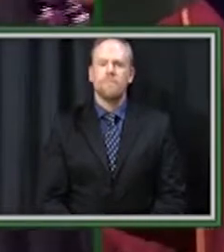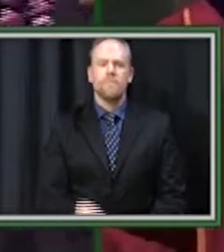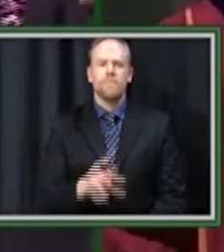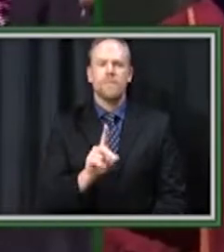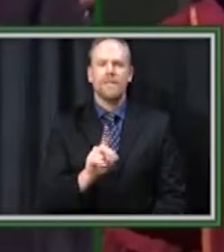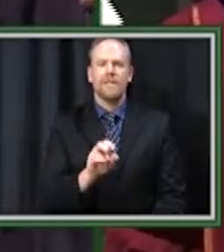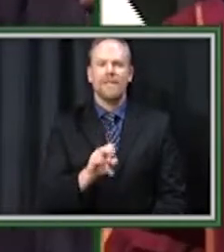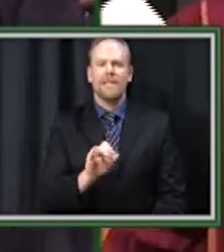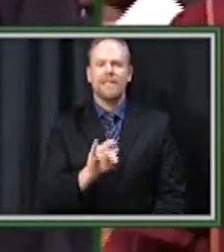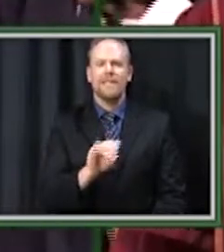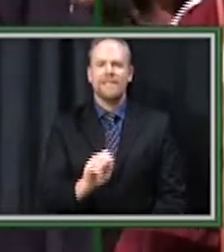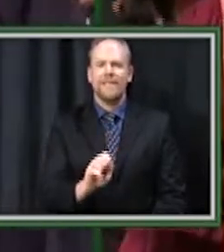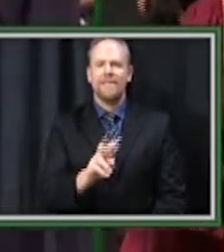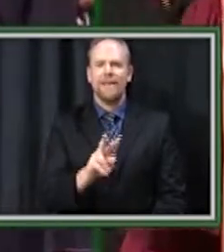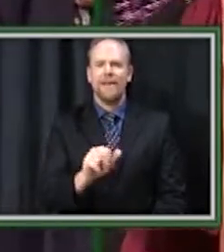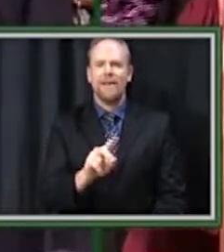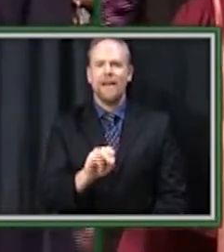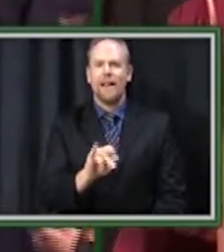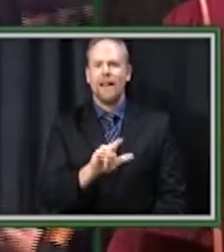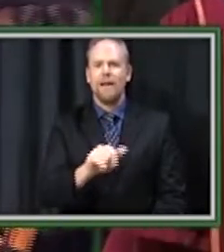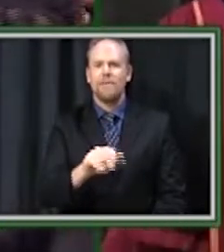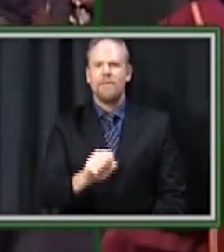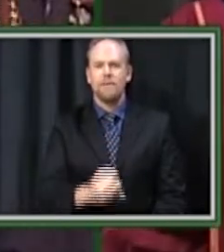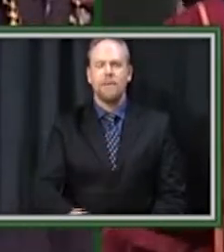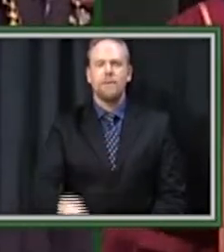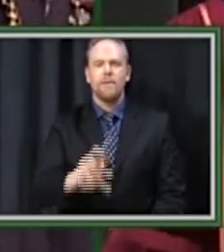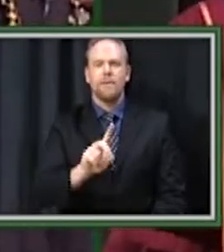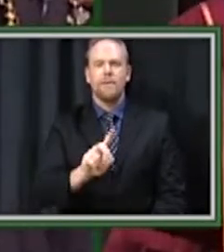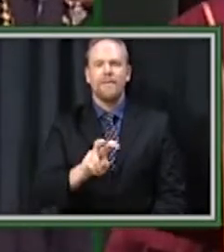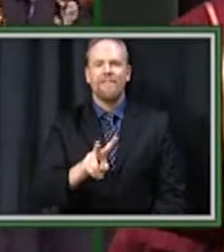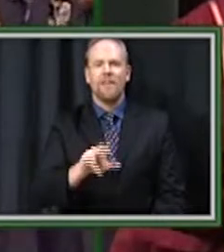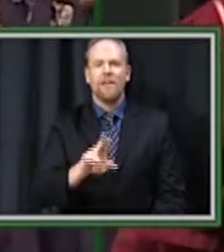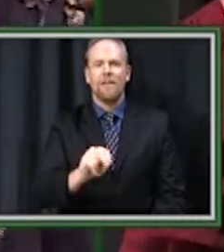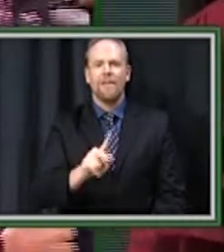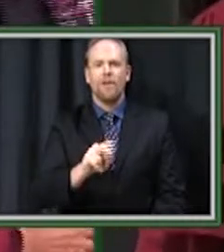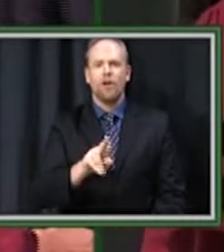Denise Fadias. Devin Kearns.